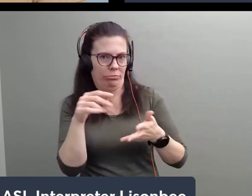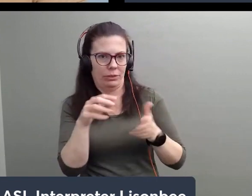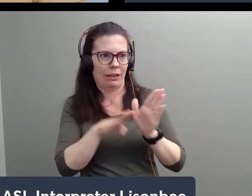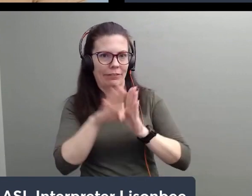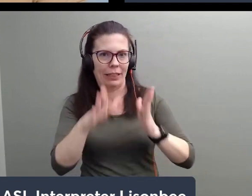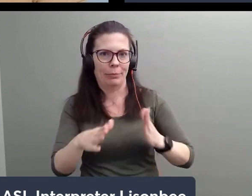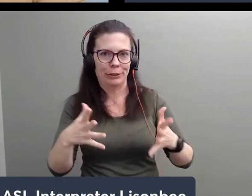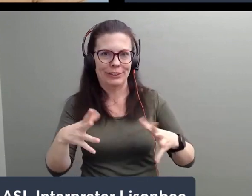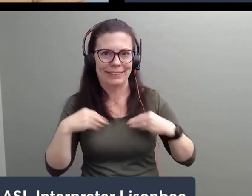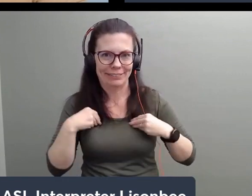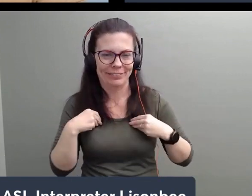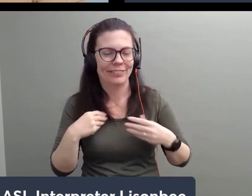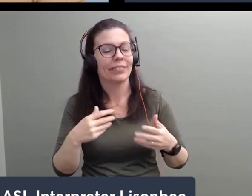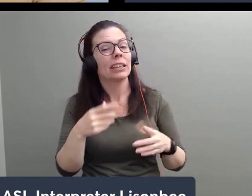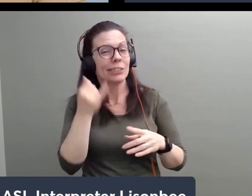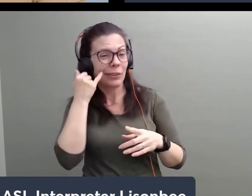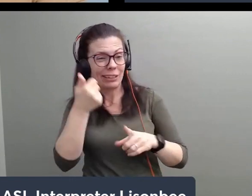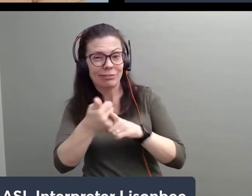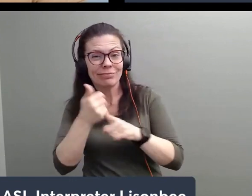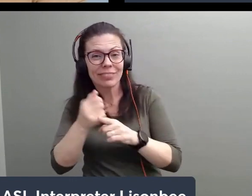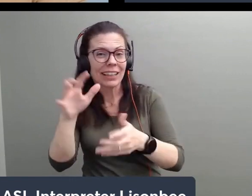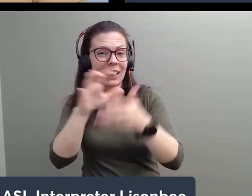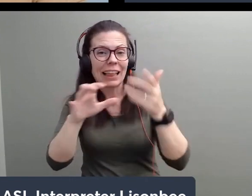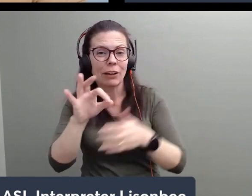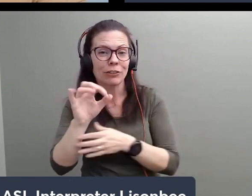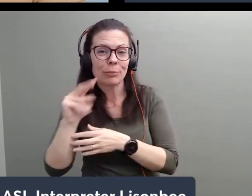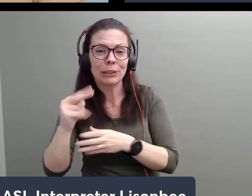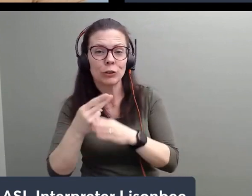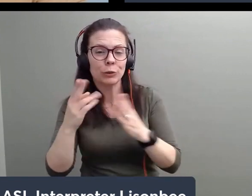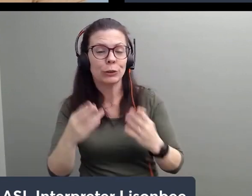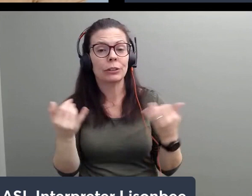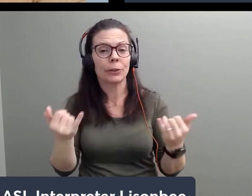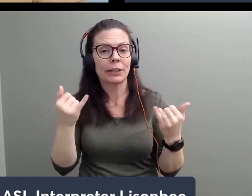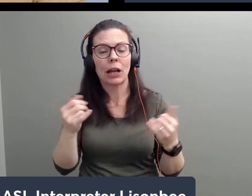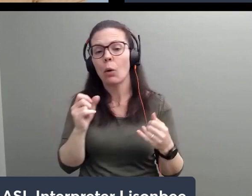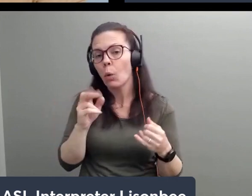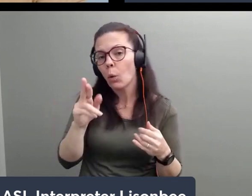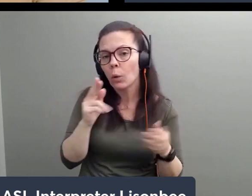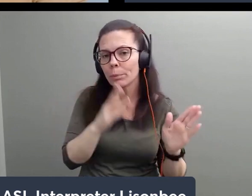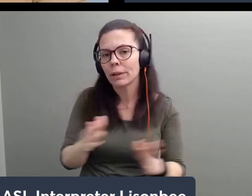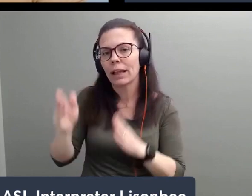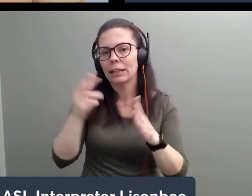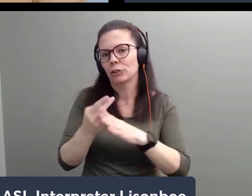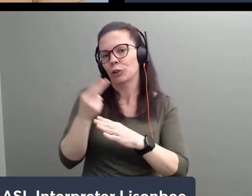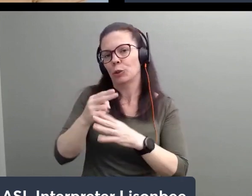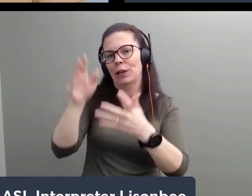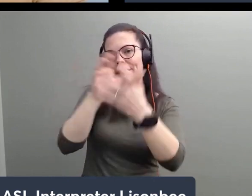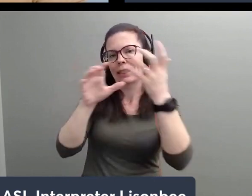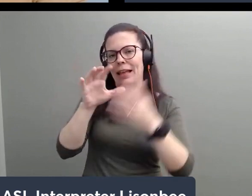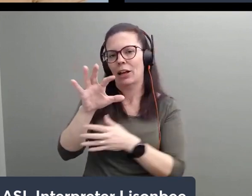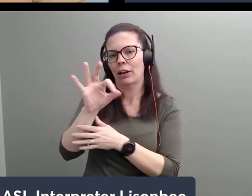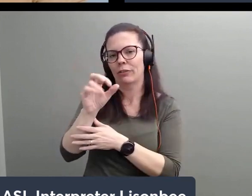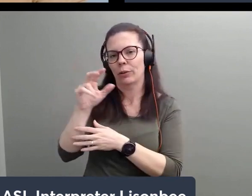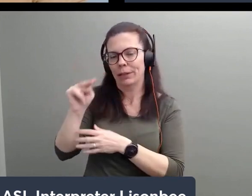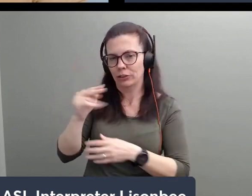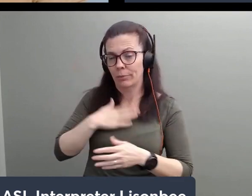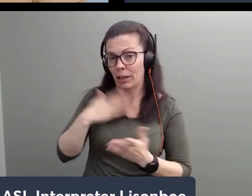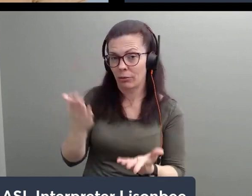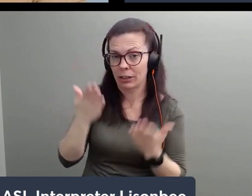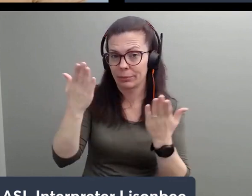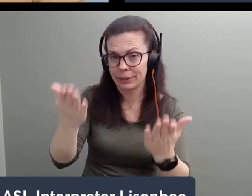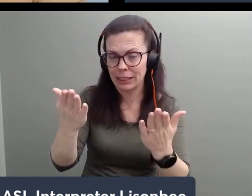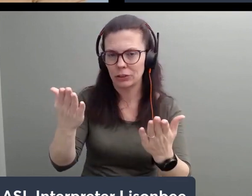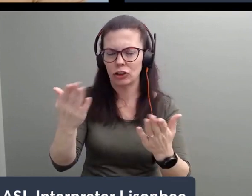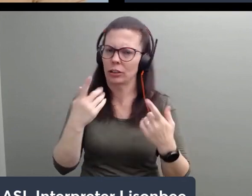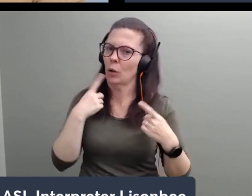you are a CloudFormation user today, or if you're planning to use CloudFormation, my own recommendation has been working